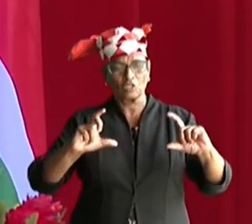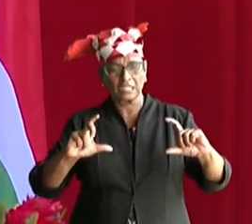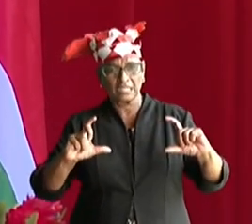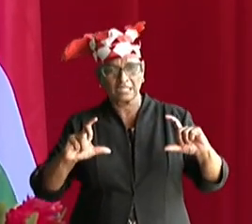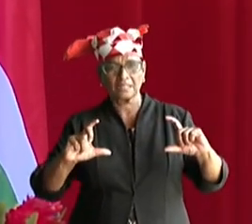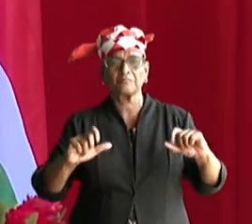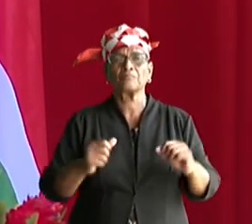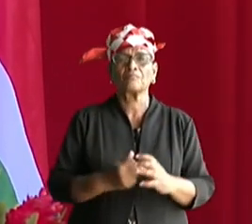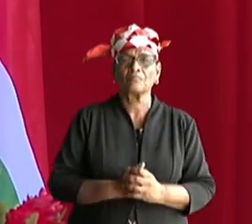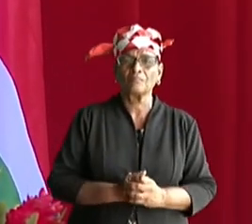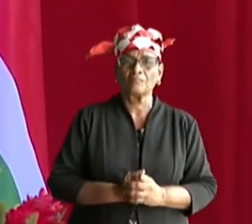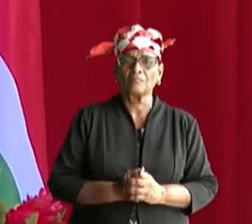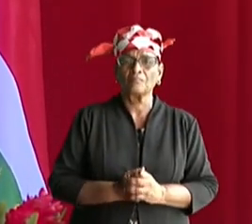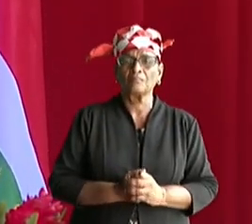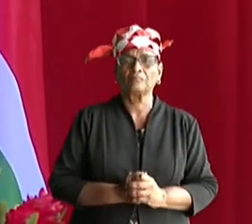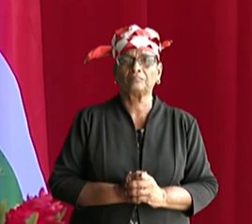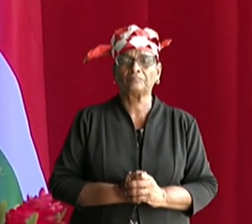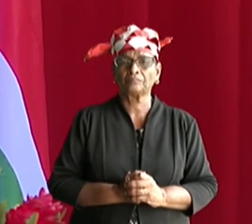and expanded trade.